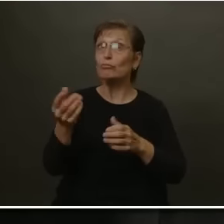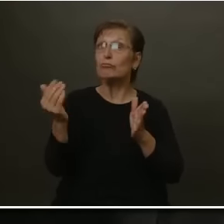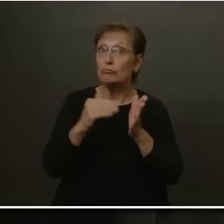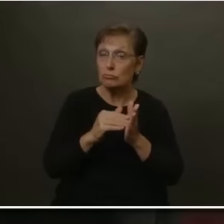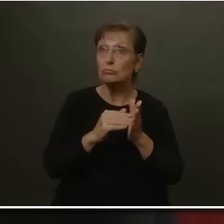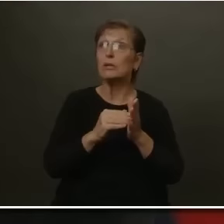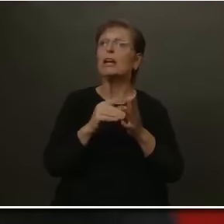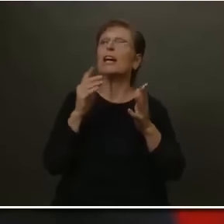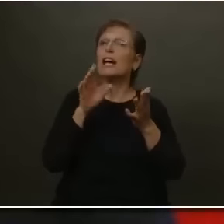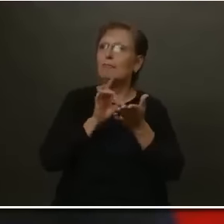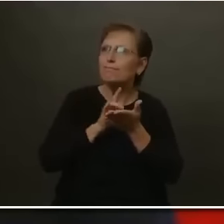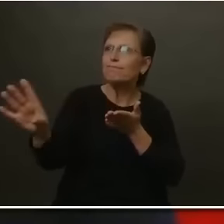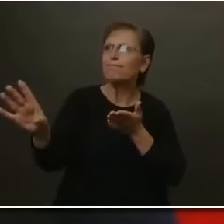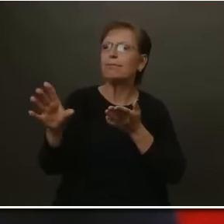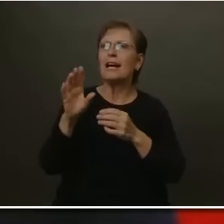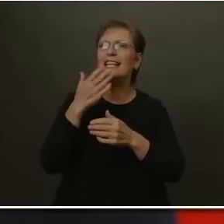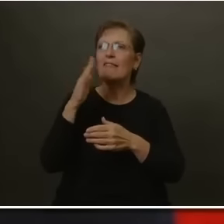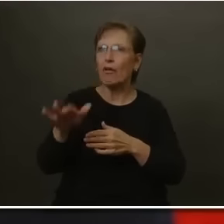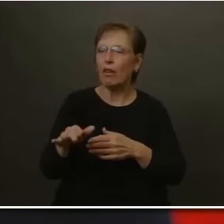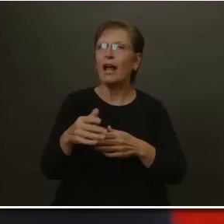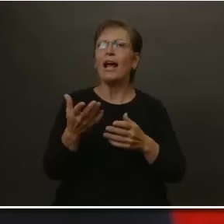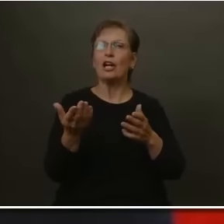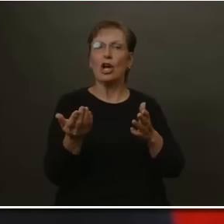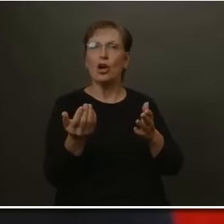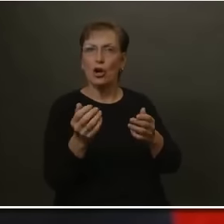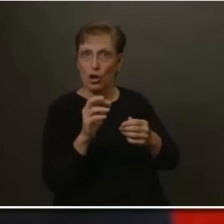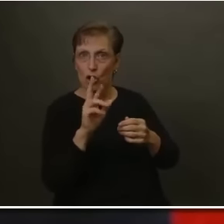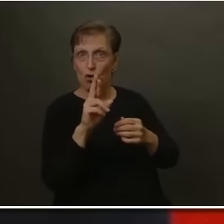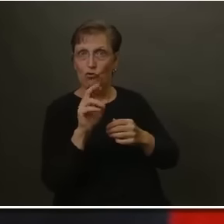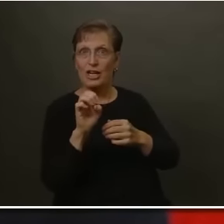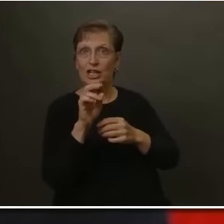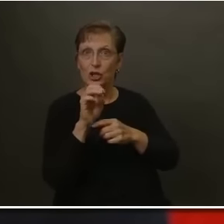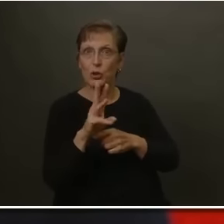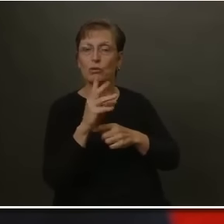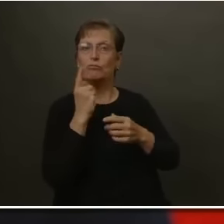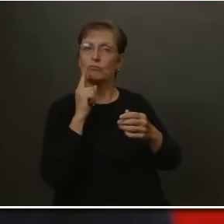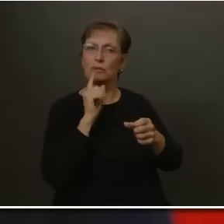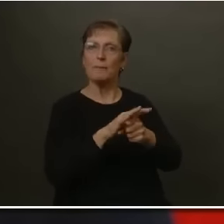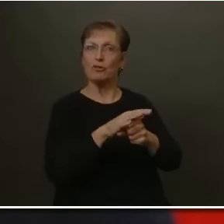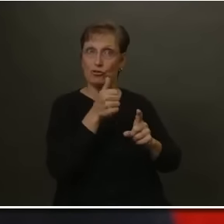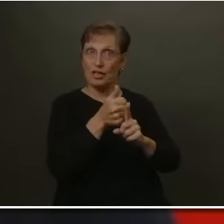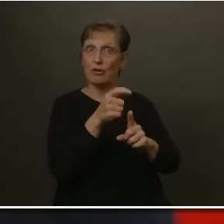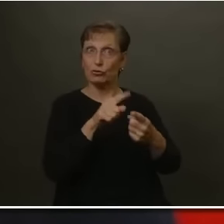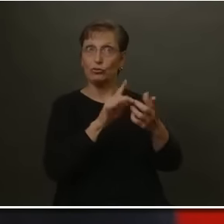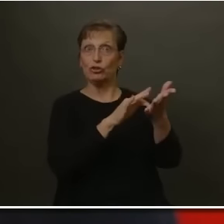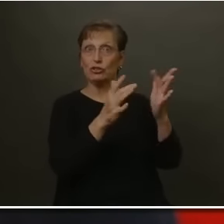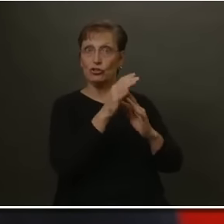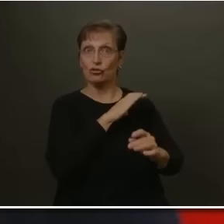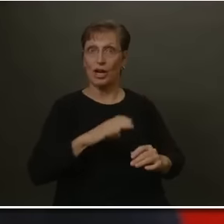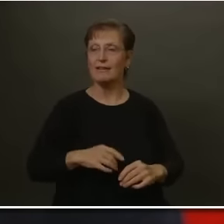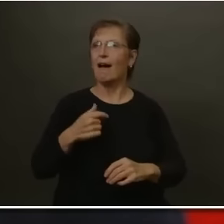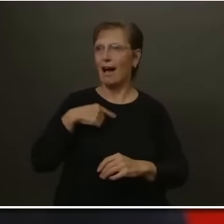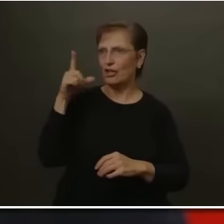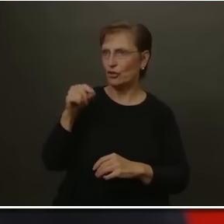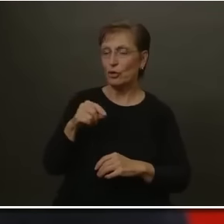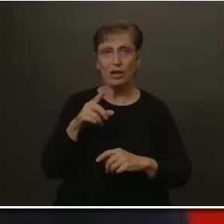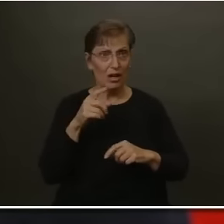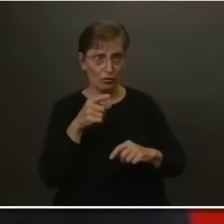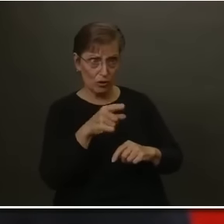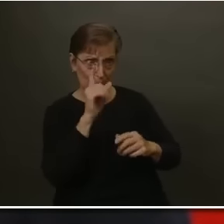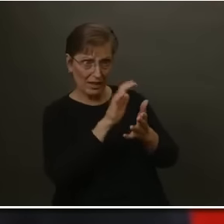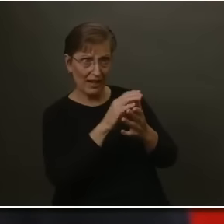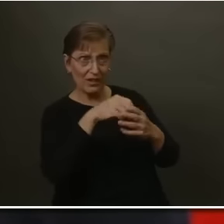evil and renew your commitment to Jesus Christ? I do. Do you believe in God the Father? I